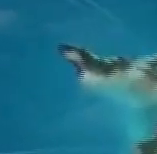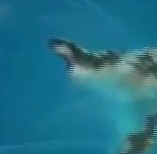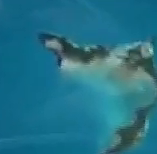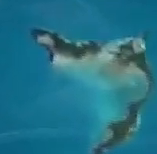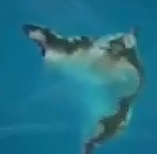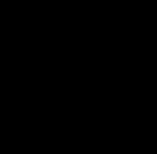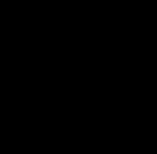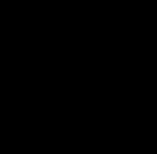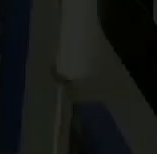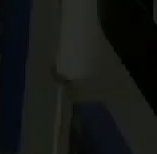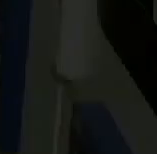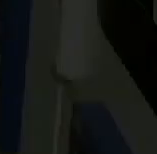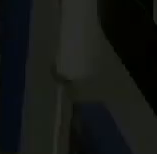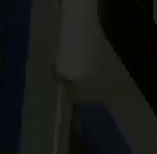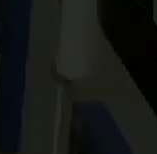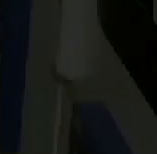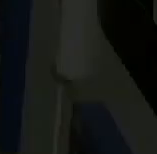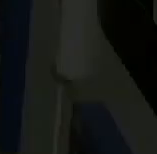377-1771.